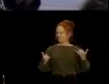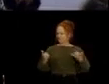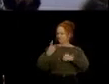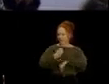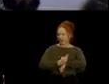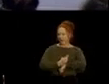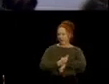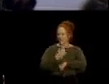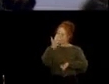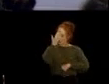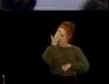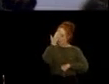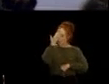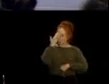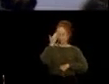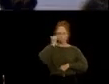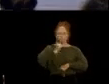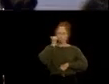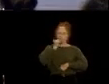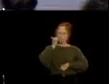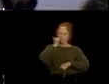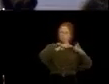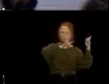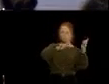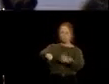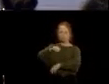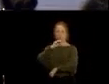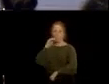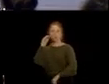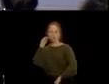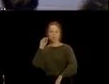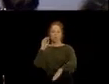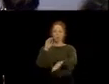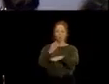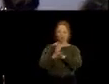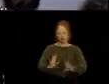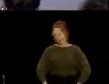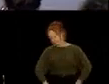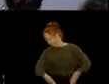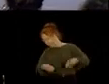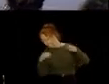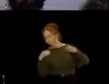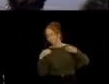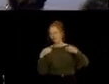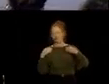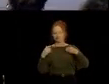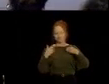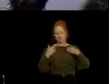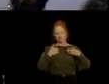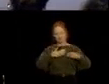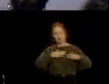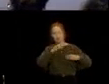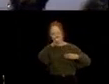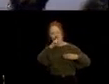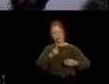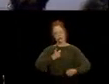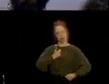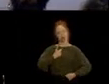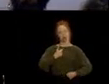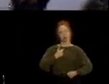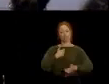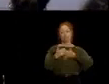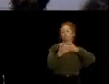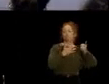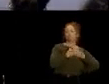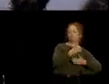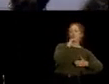home at night and during the day that I could just be my full self, even if it was somebody hurting me at school. I knew I had a